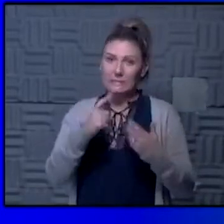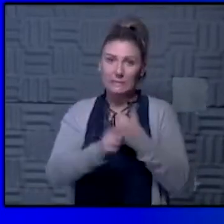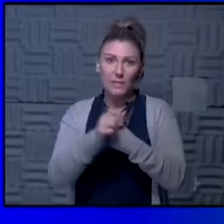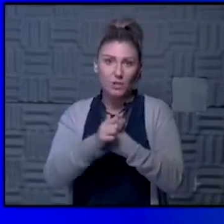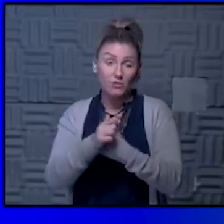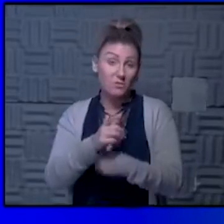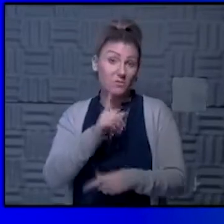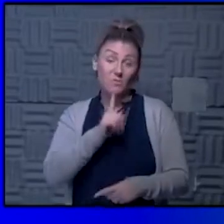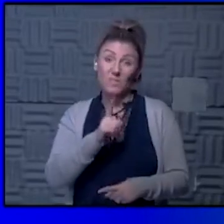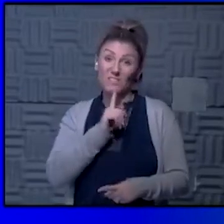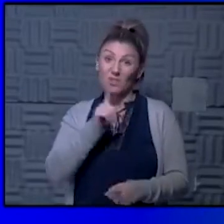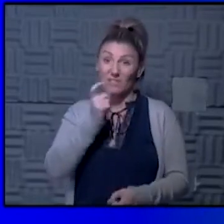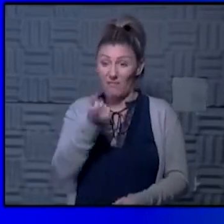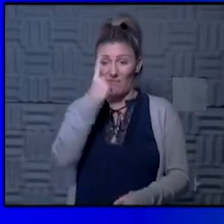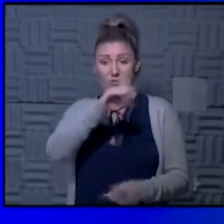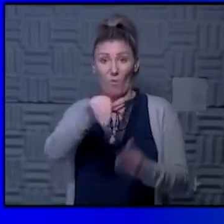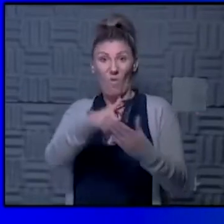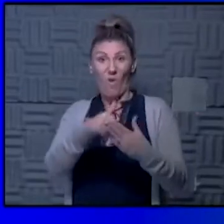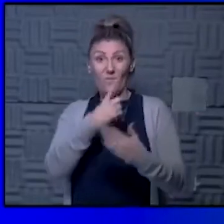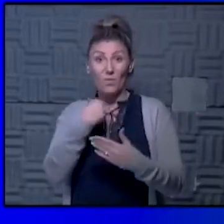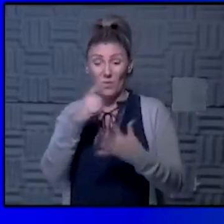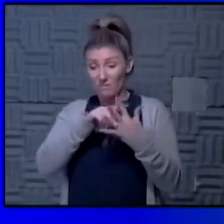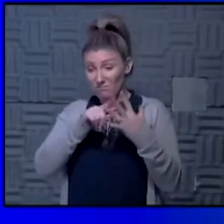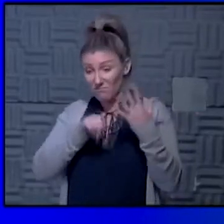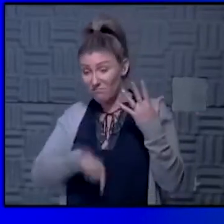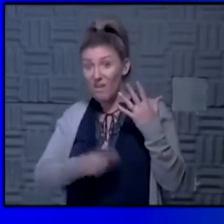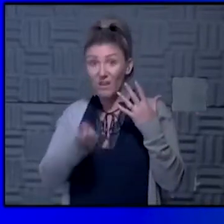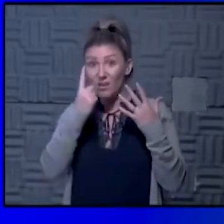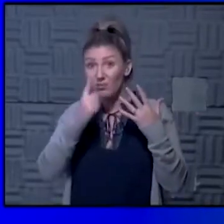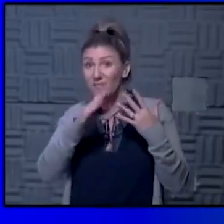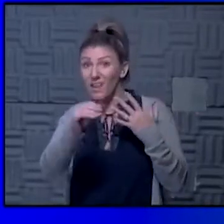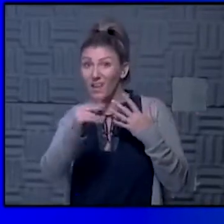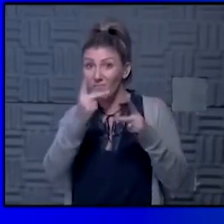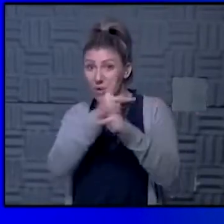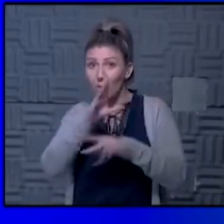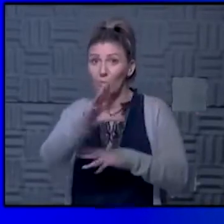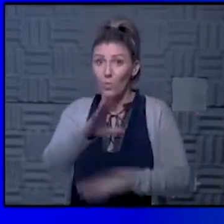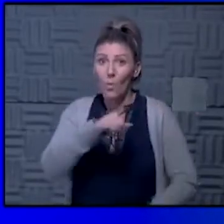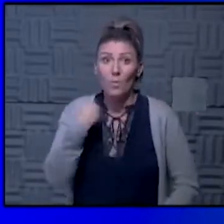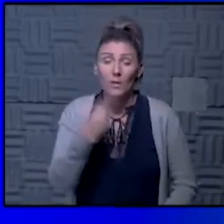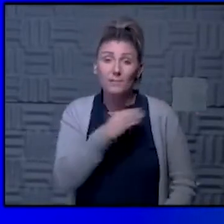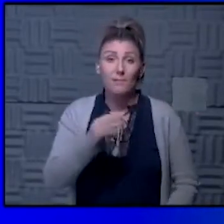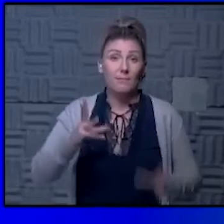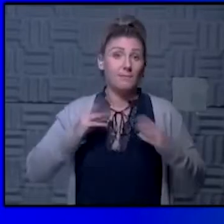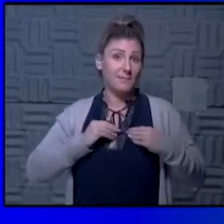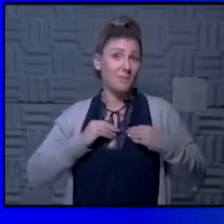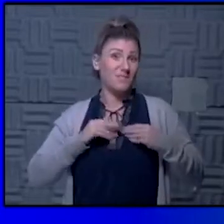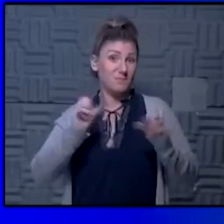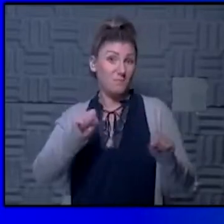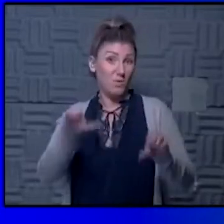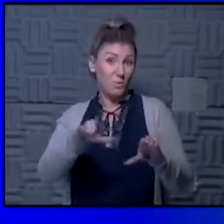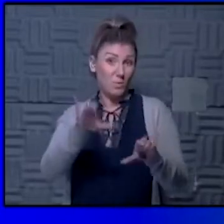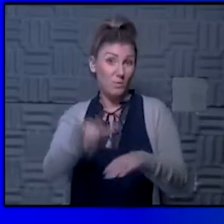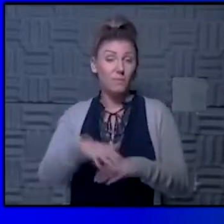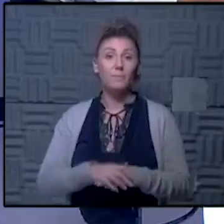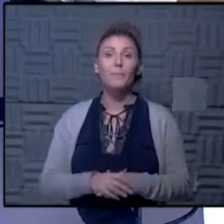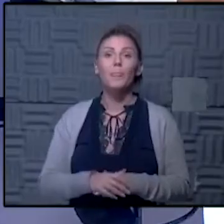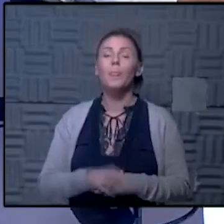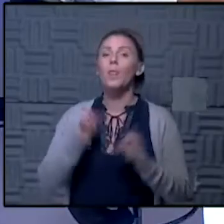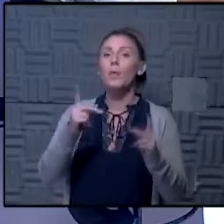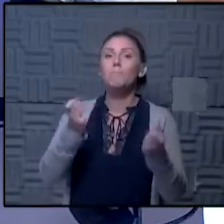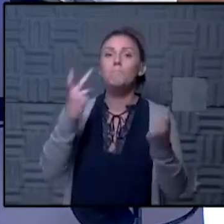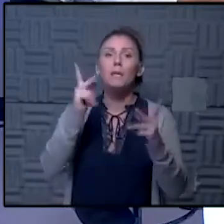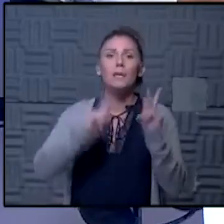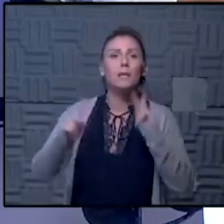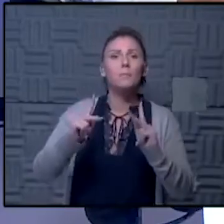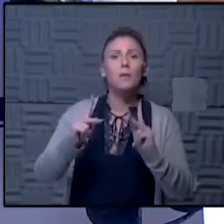those risks, take that knowledge and understand and calculate your risk and your ability to be able to do that. Okay, we have a lot of